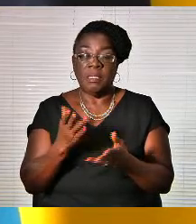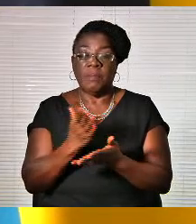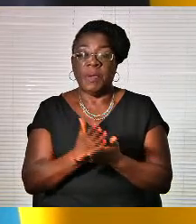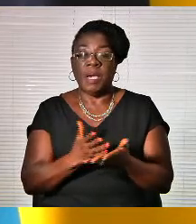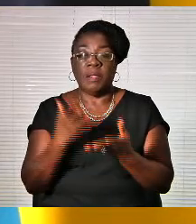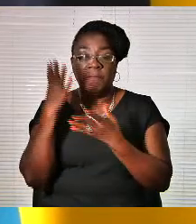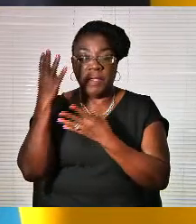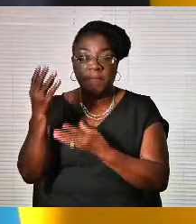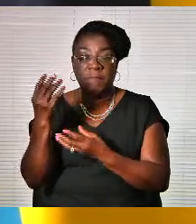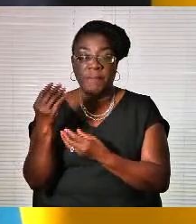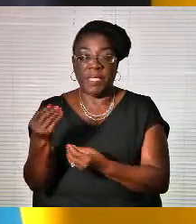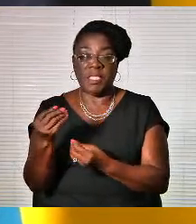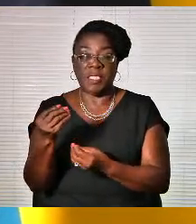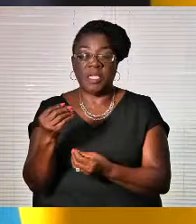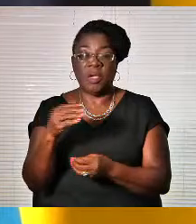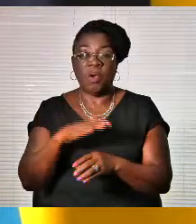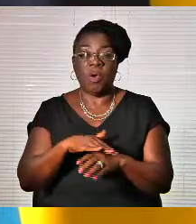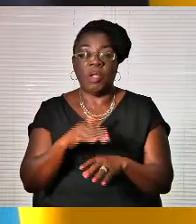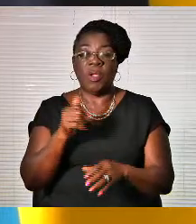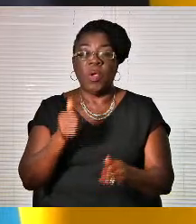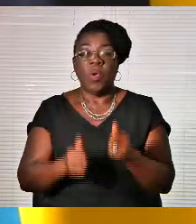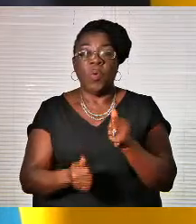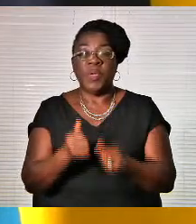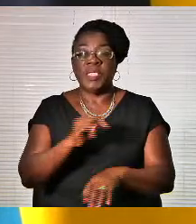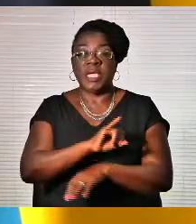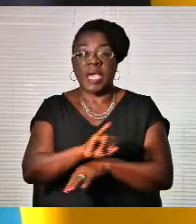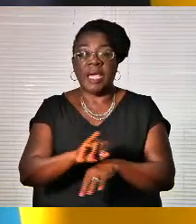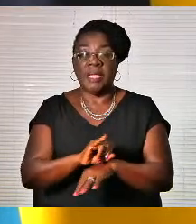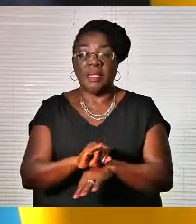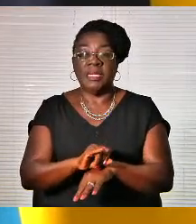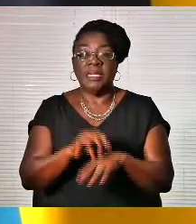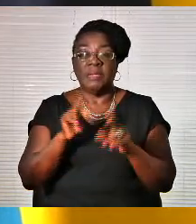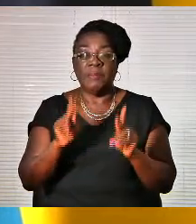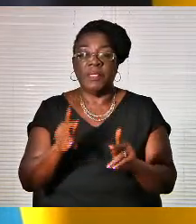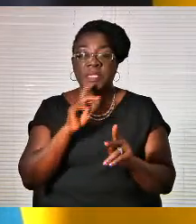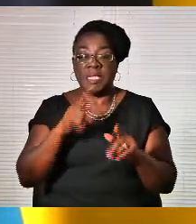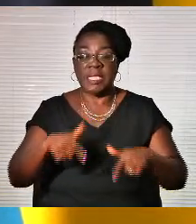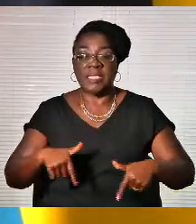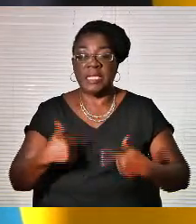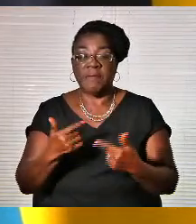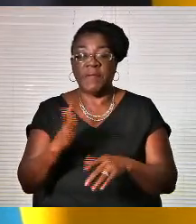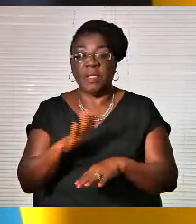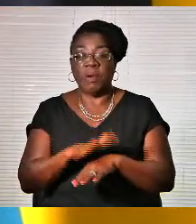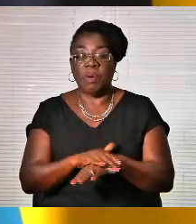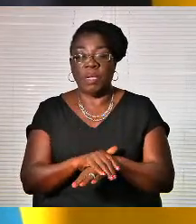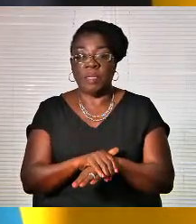required is exactly which island the person is living on.